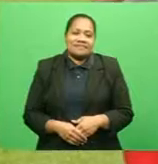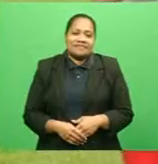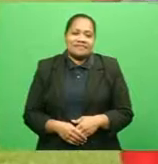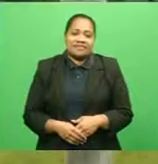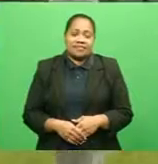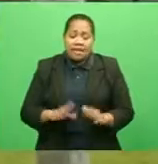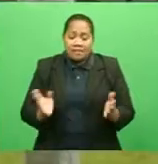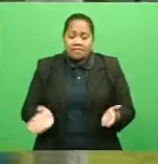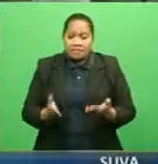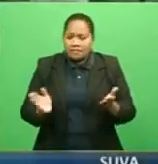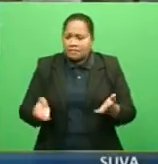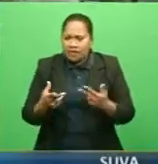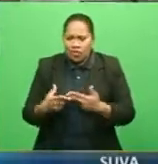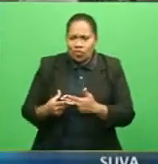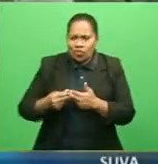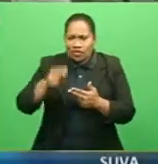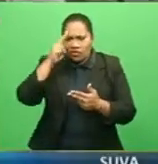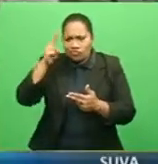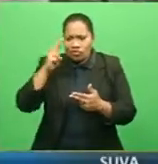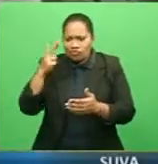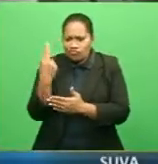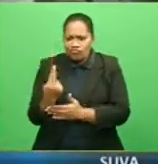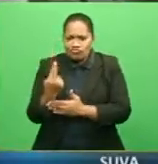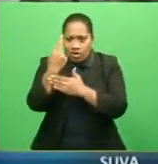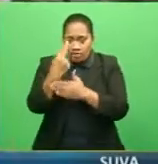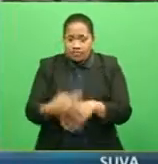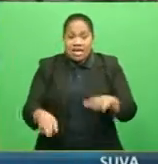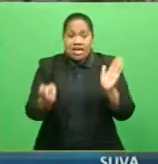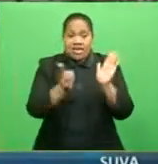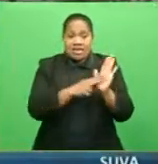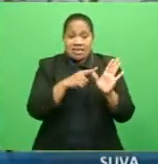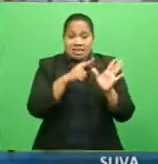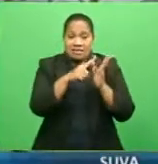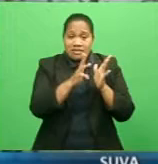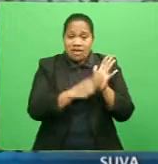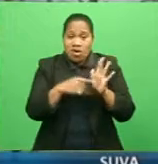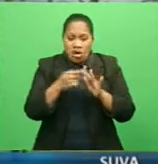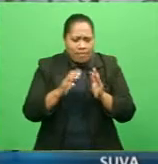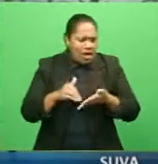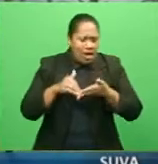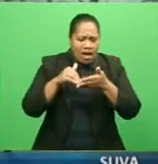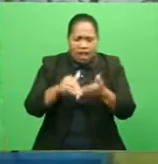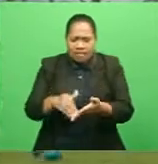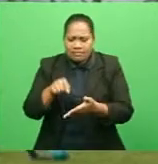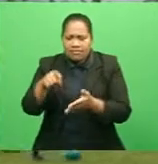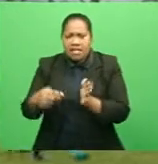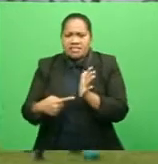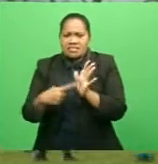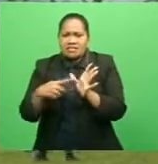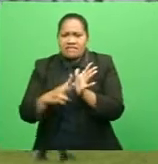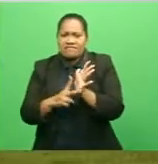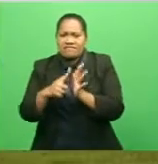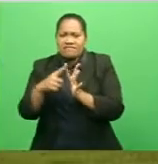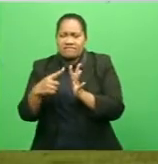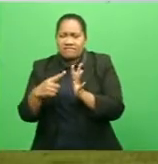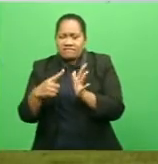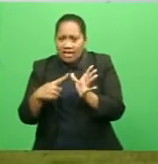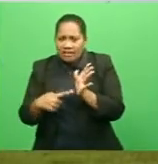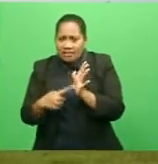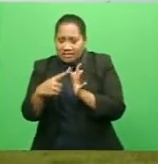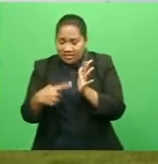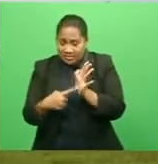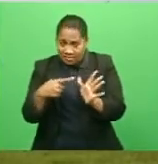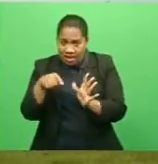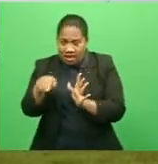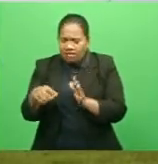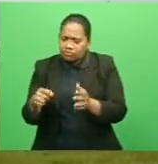Playing alongside national rep Naomi Wanganindrola has helped Tavaita Tikoi Suva become a better player. Looking so far